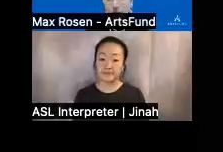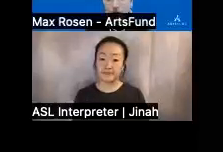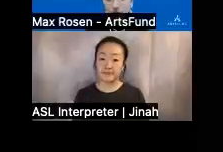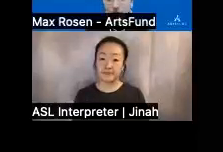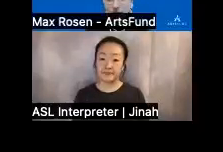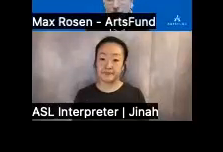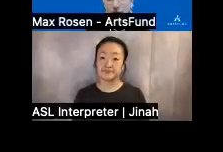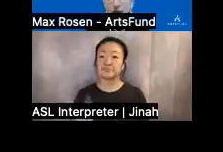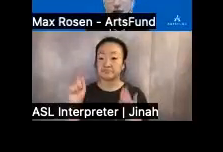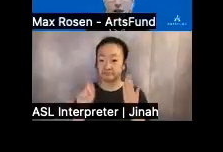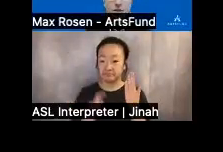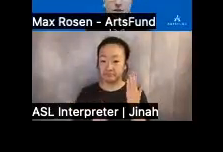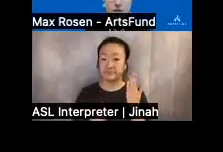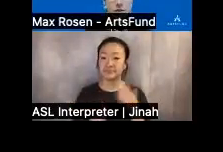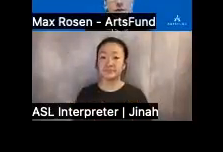and scroll down.